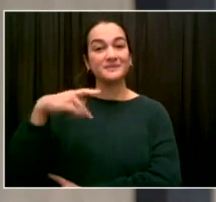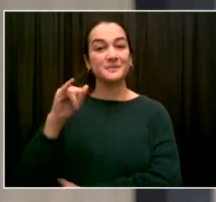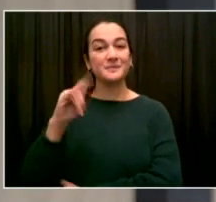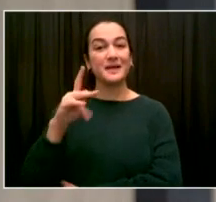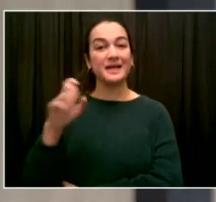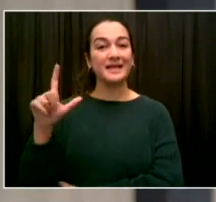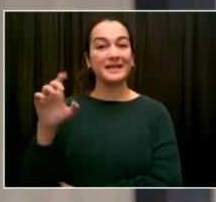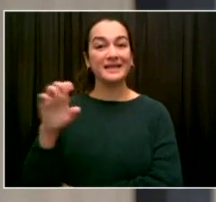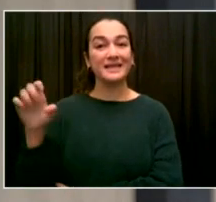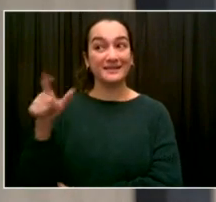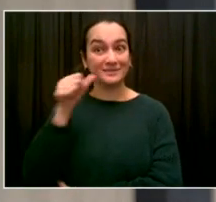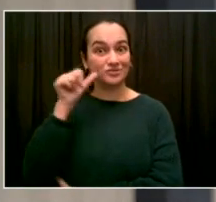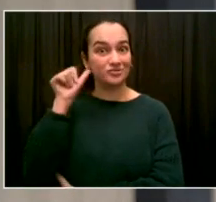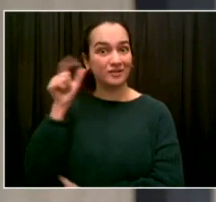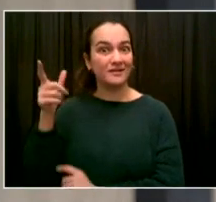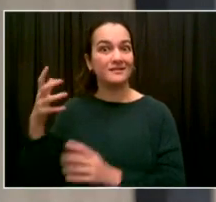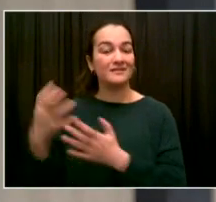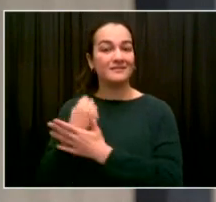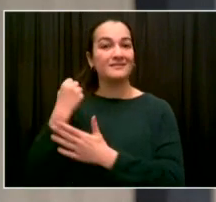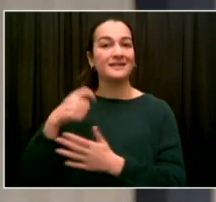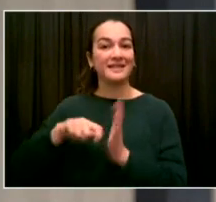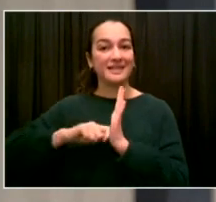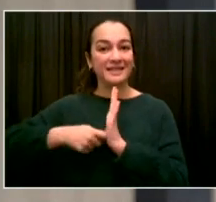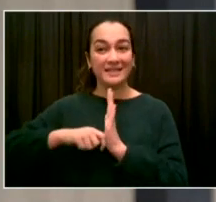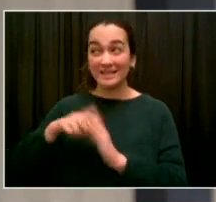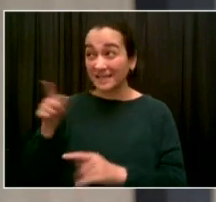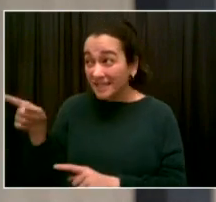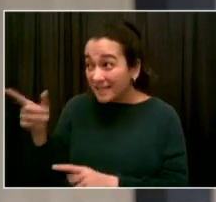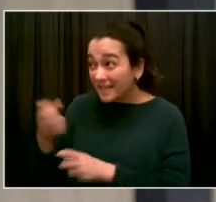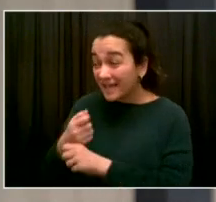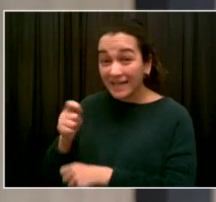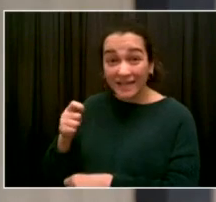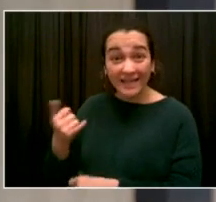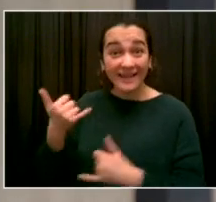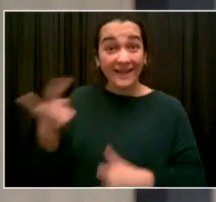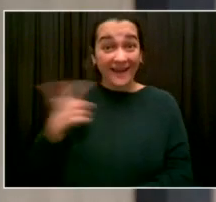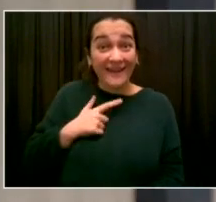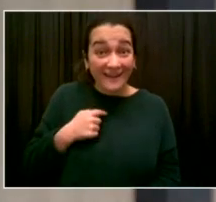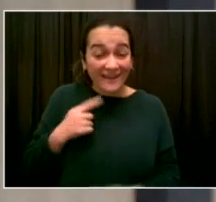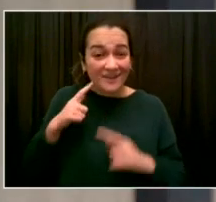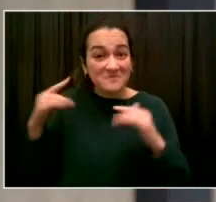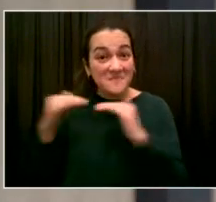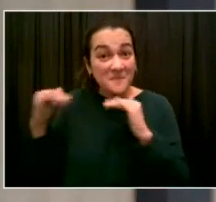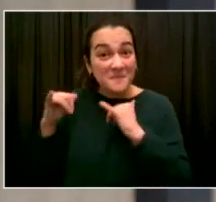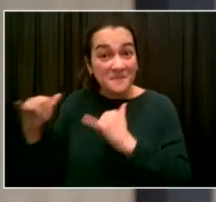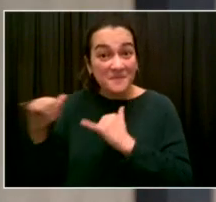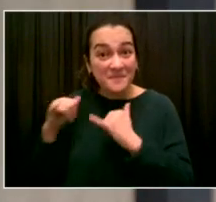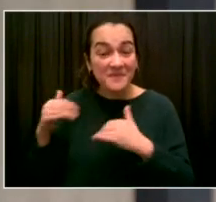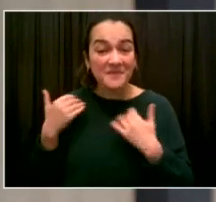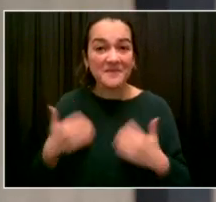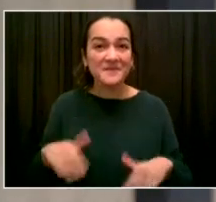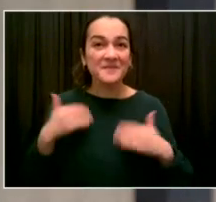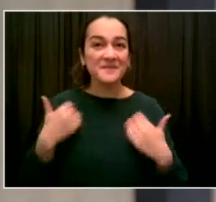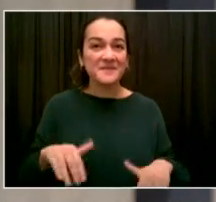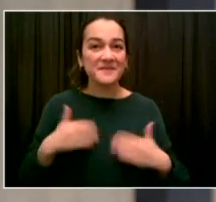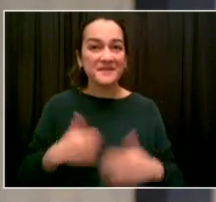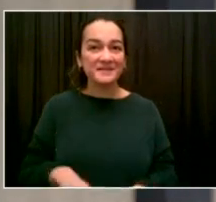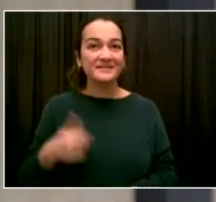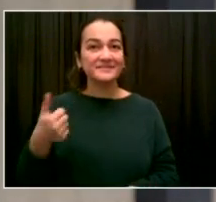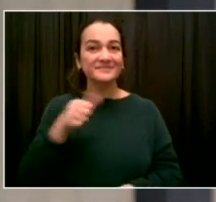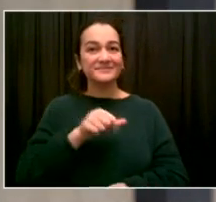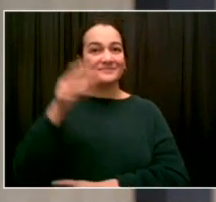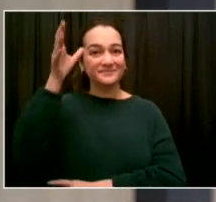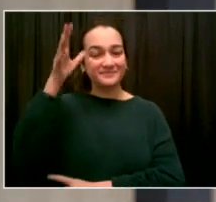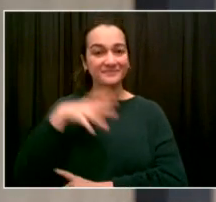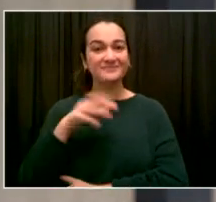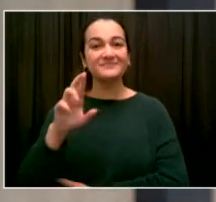lead the charge to those who rushed to the tower to get the medical help, and he was there in Washington even when he was dying cancer. He's somebody I've